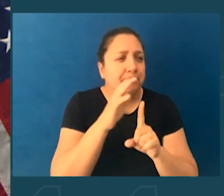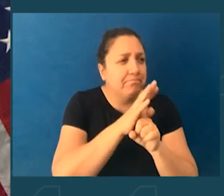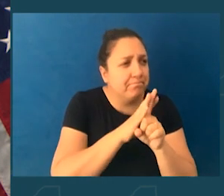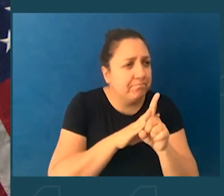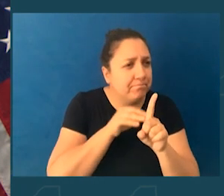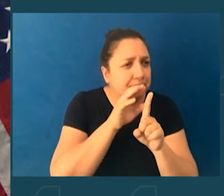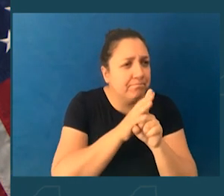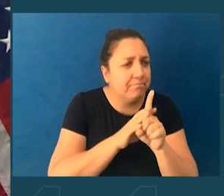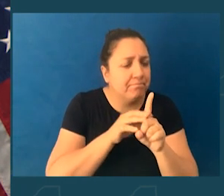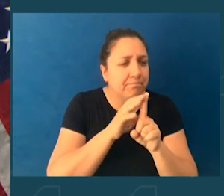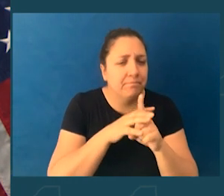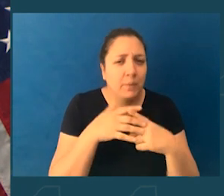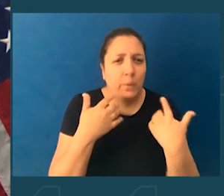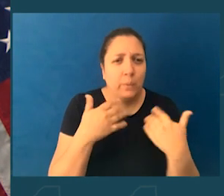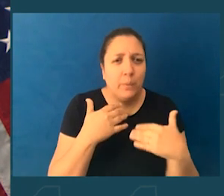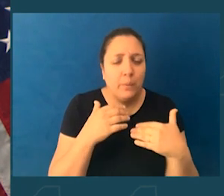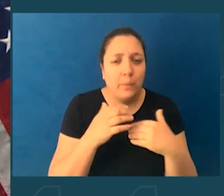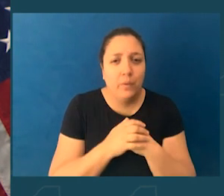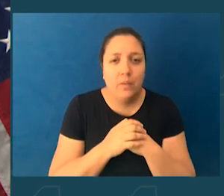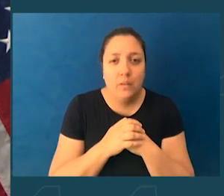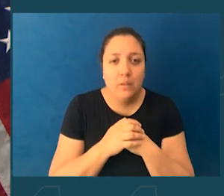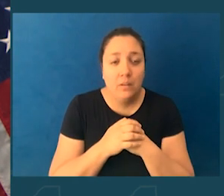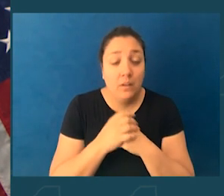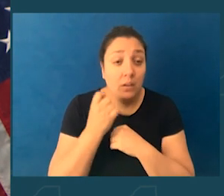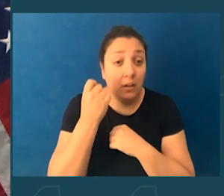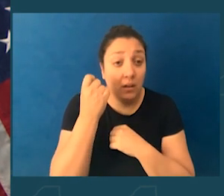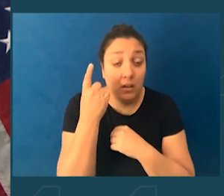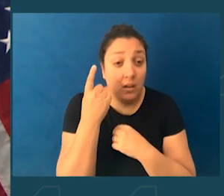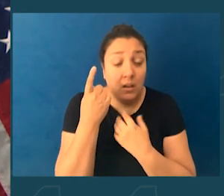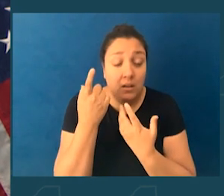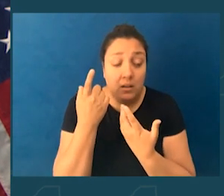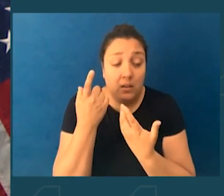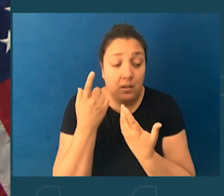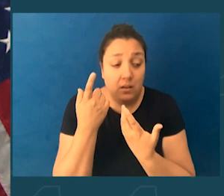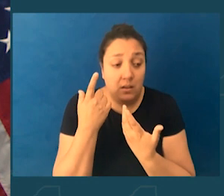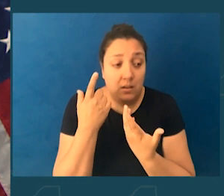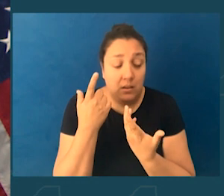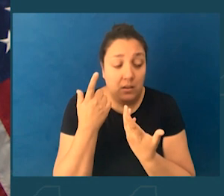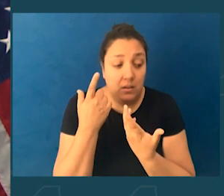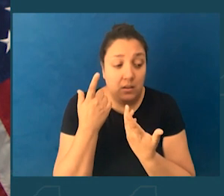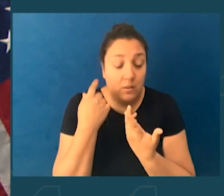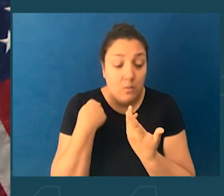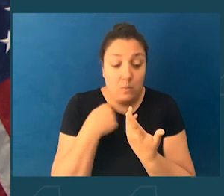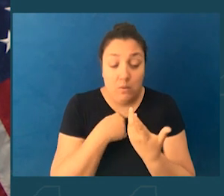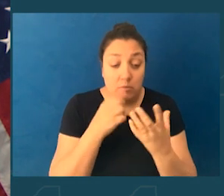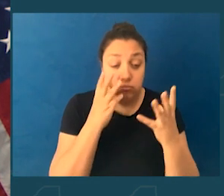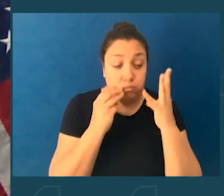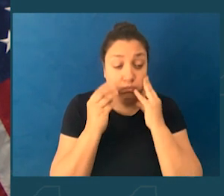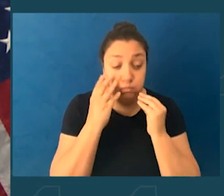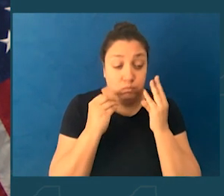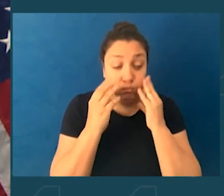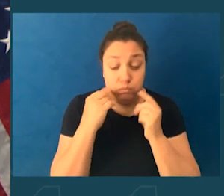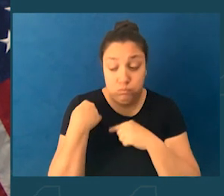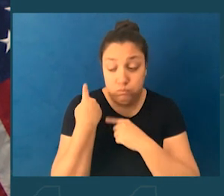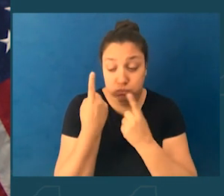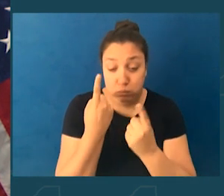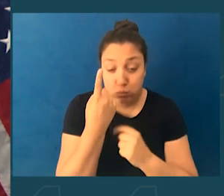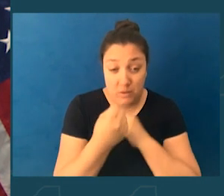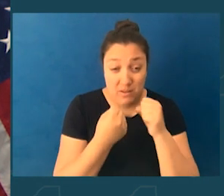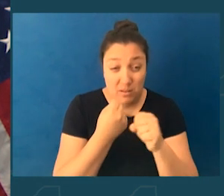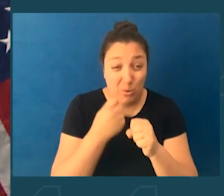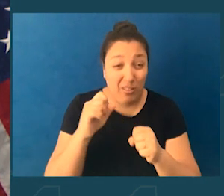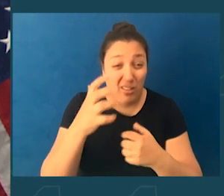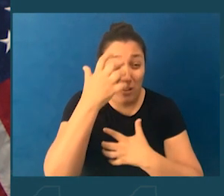something that we've all tried to give to this community over this last year. It's been so difficult. You know, the trauma was felt by the